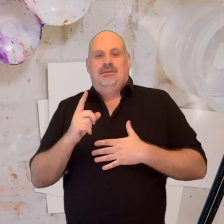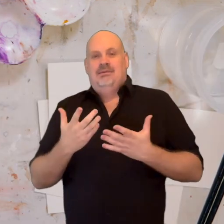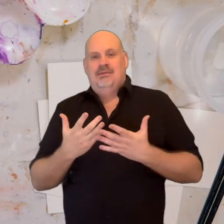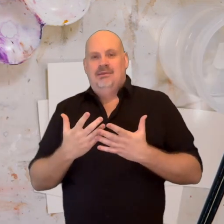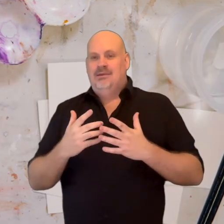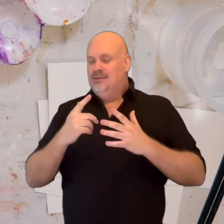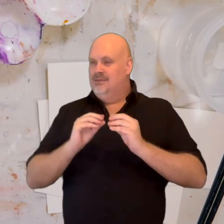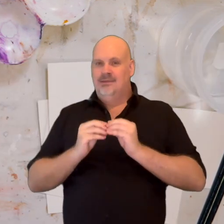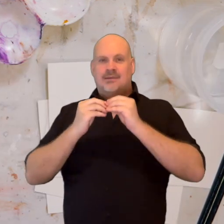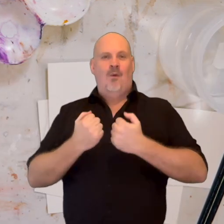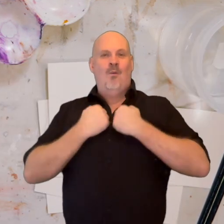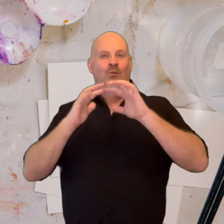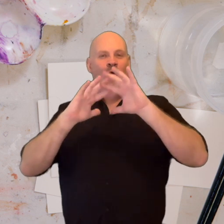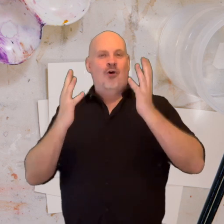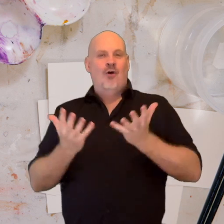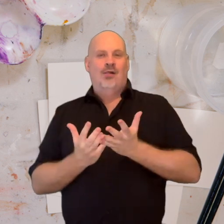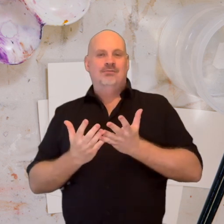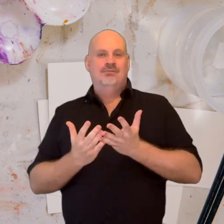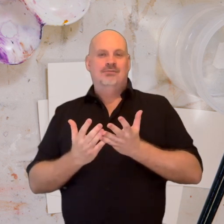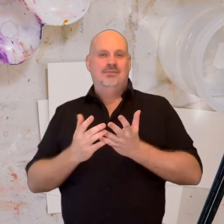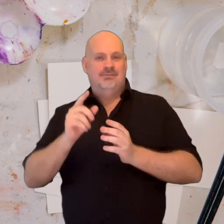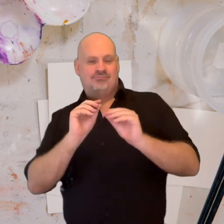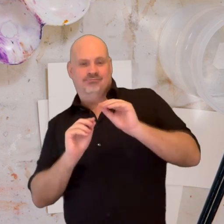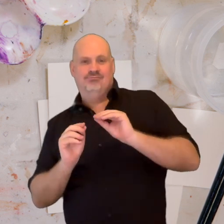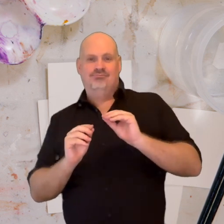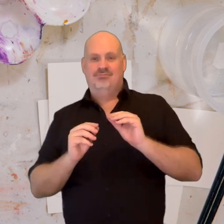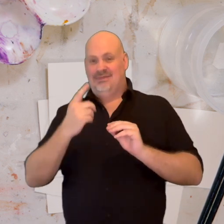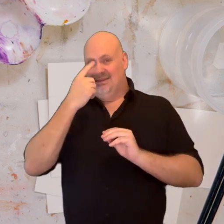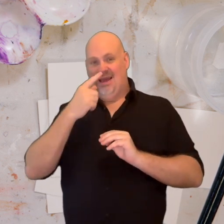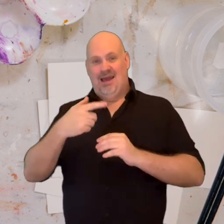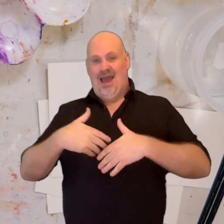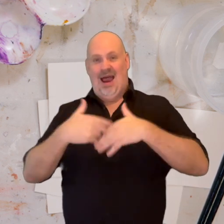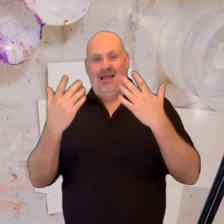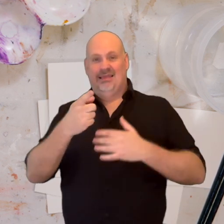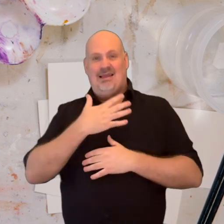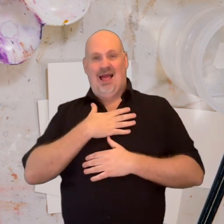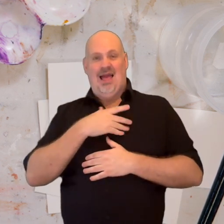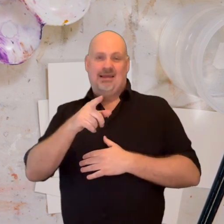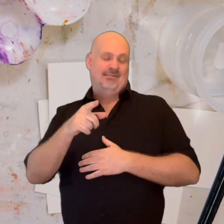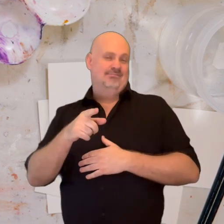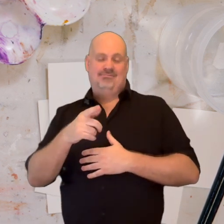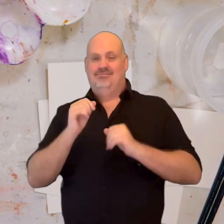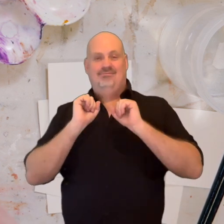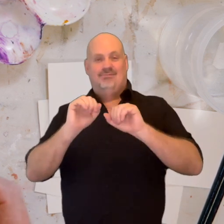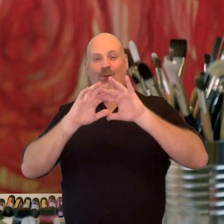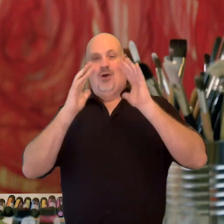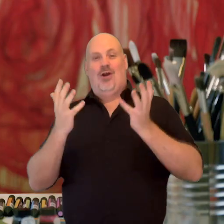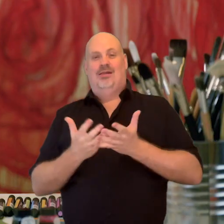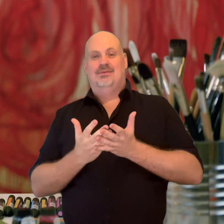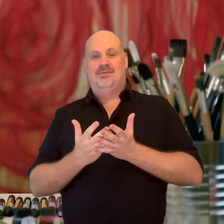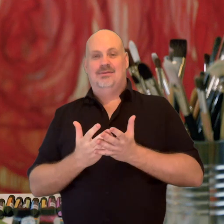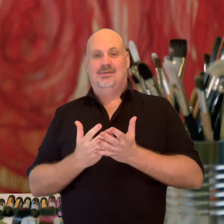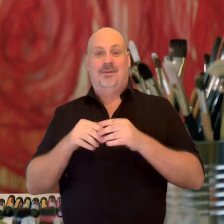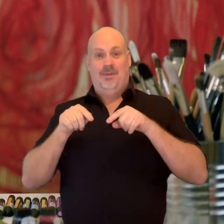and you can make this world anything you want it to be. So